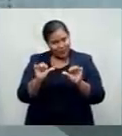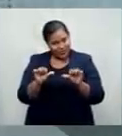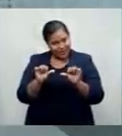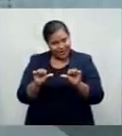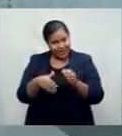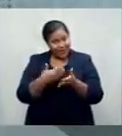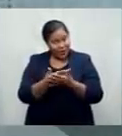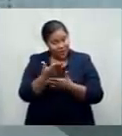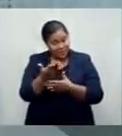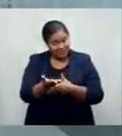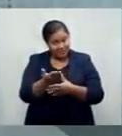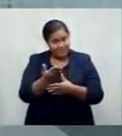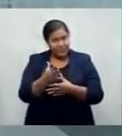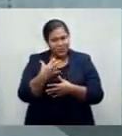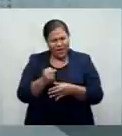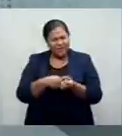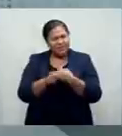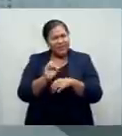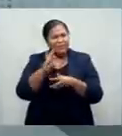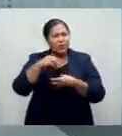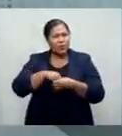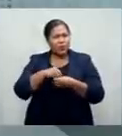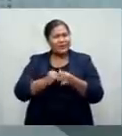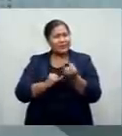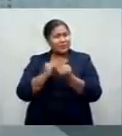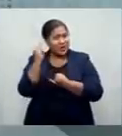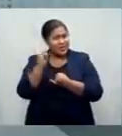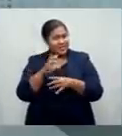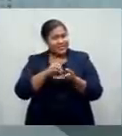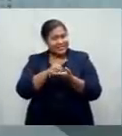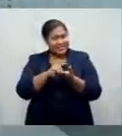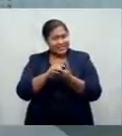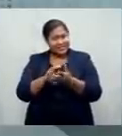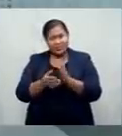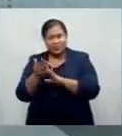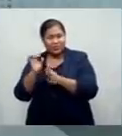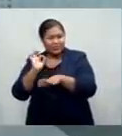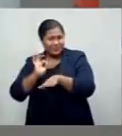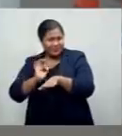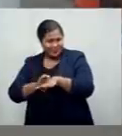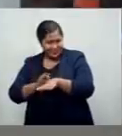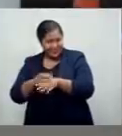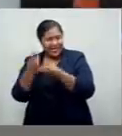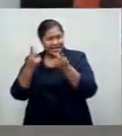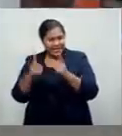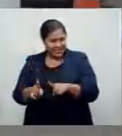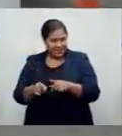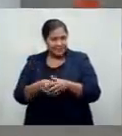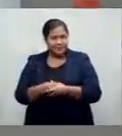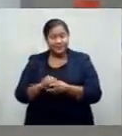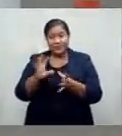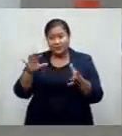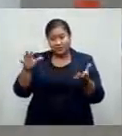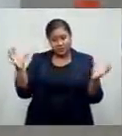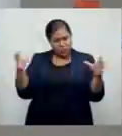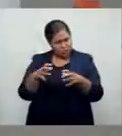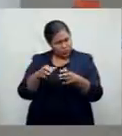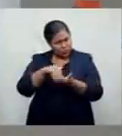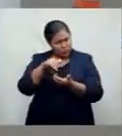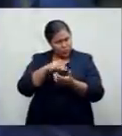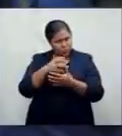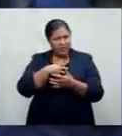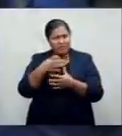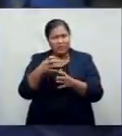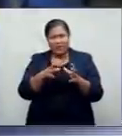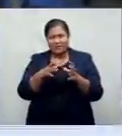against developing severe disease, hospitalization and death due to the Delta variant. Social gathering and increased social mobility